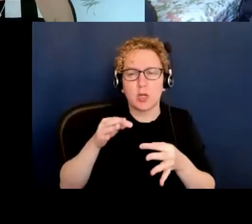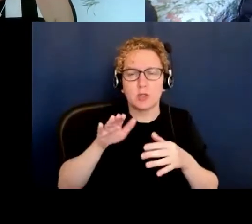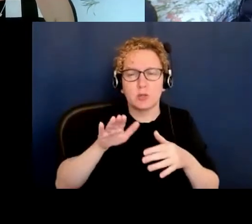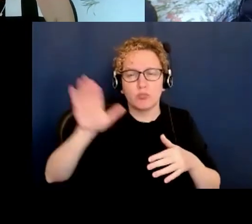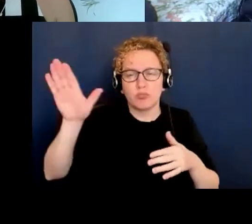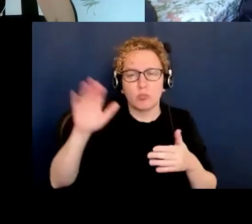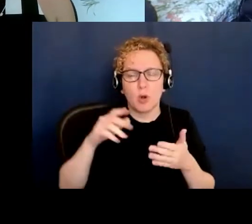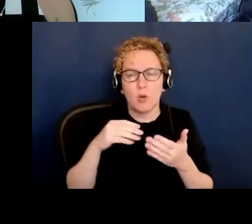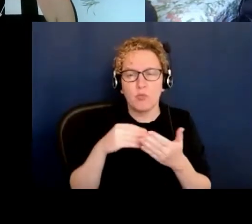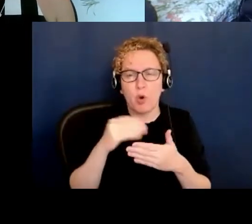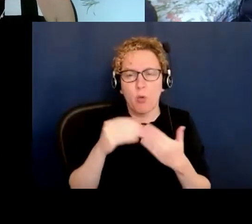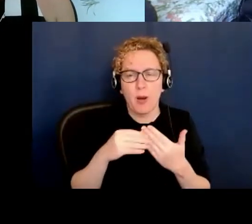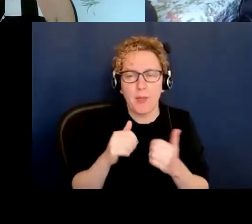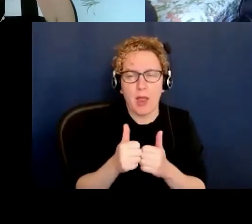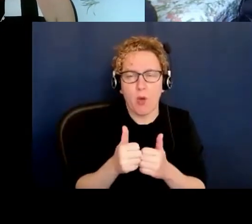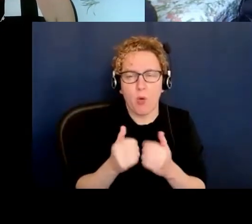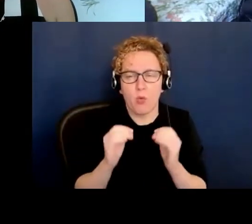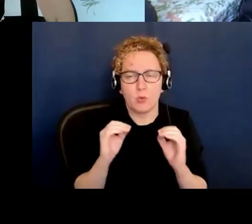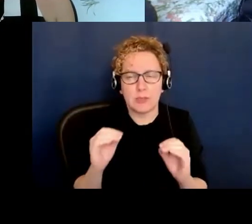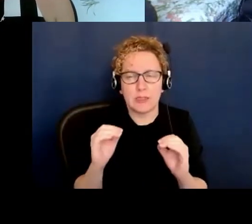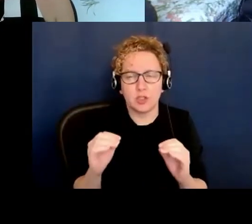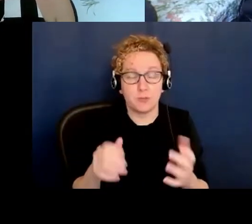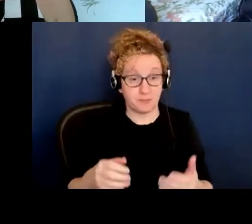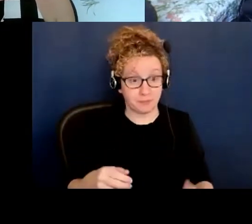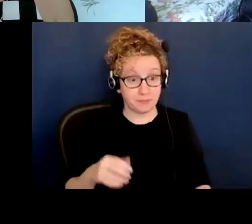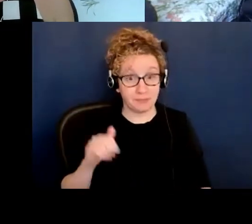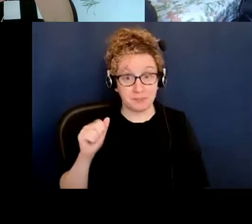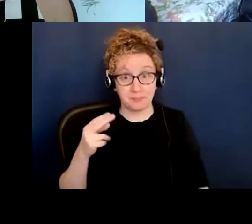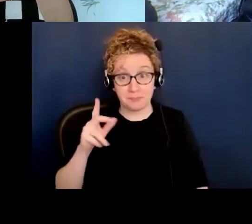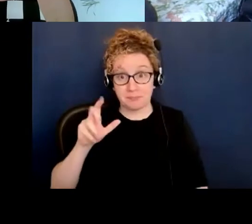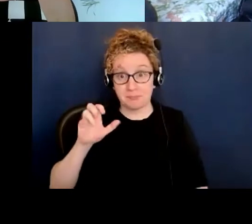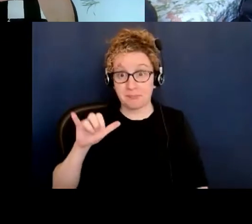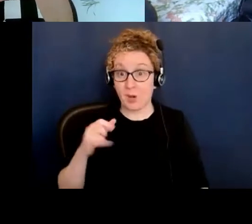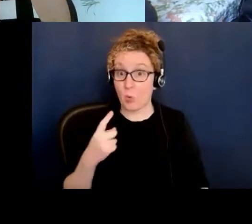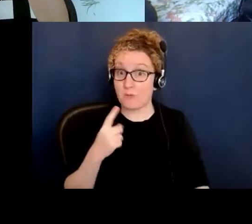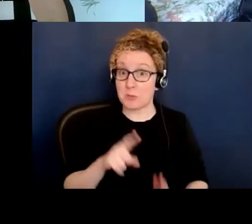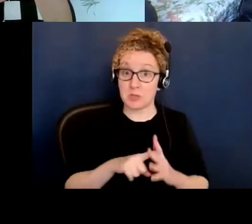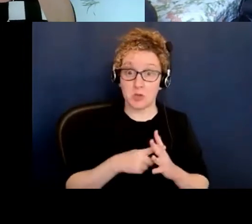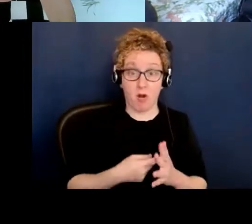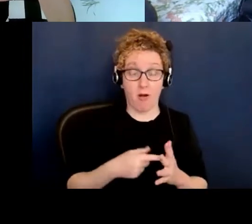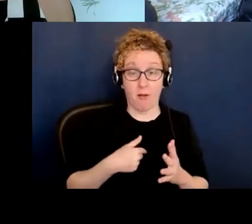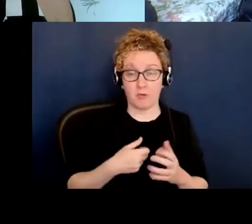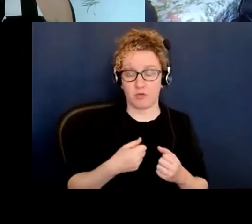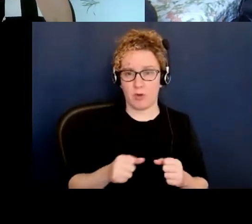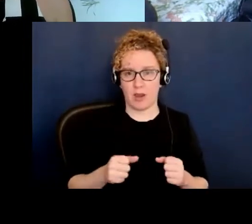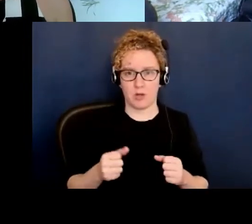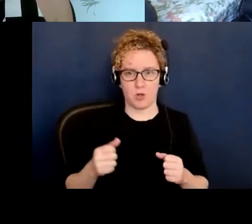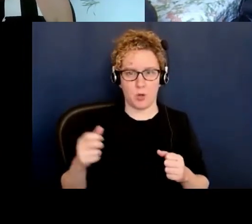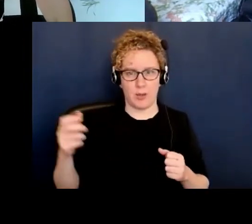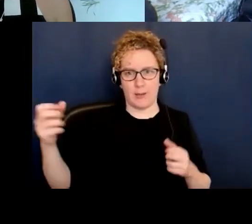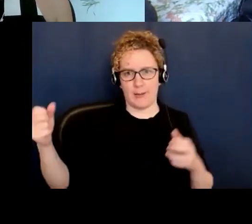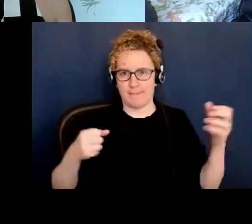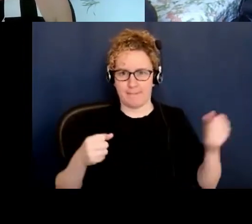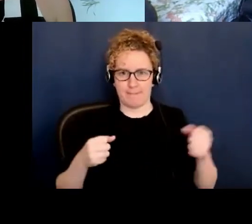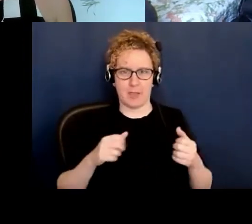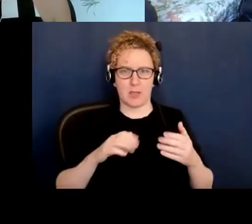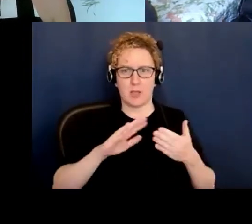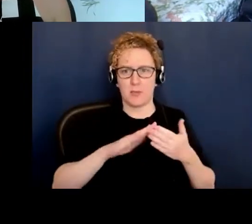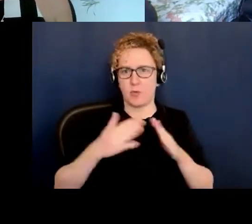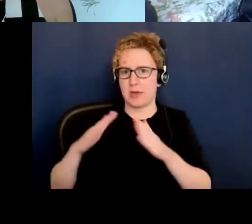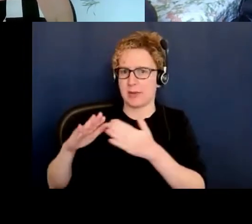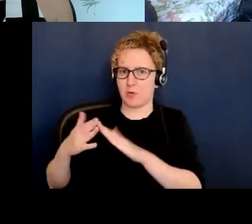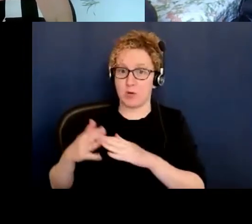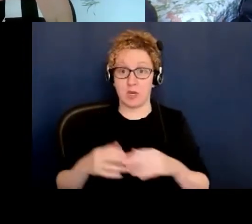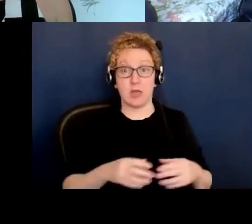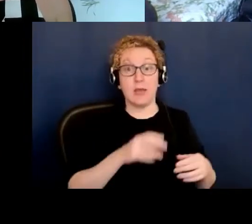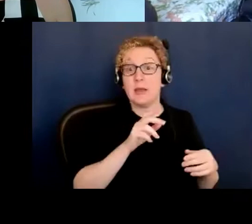start, one of our missions has been to try to bridge these two different communities and get them communicating with one